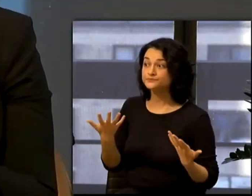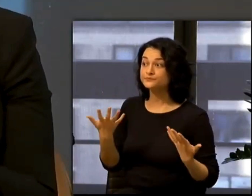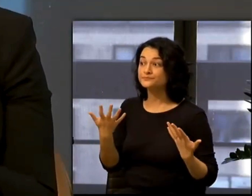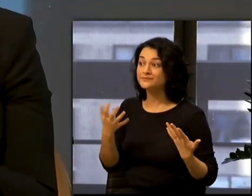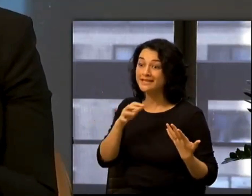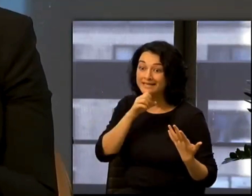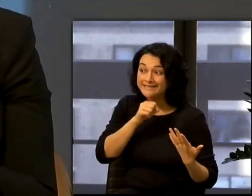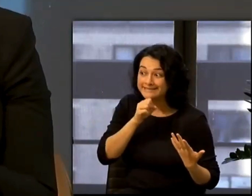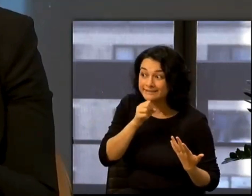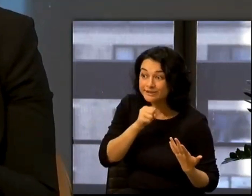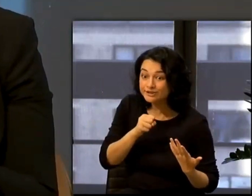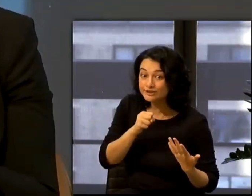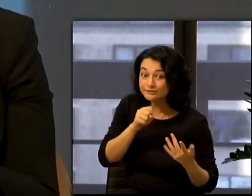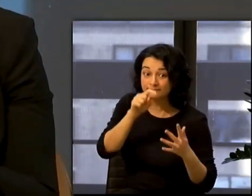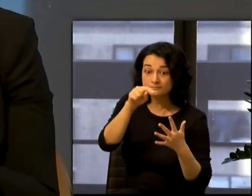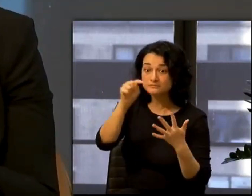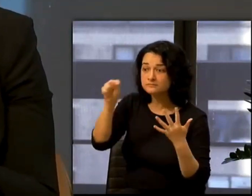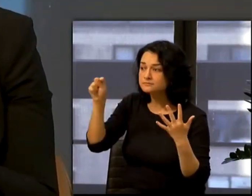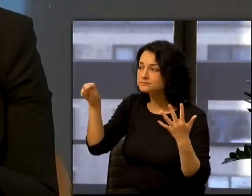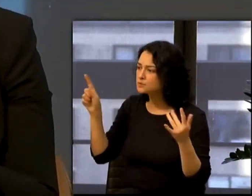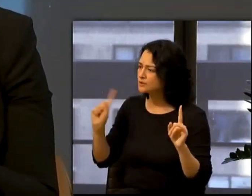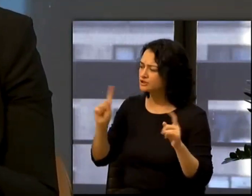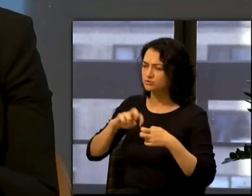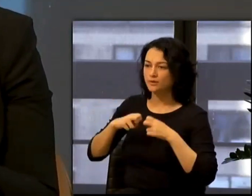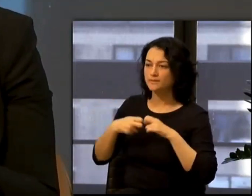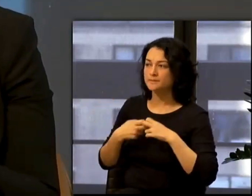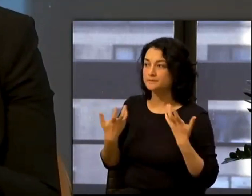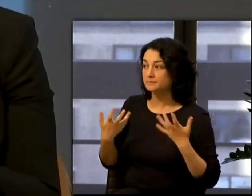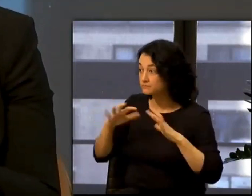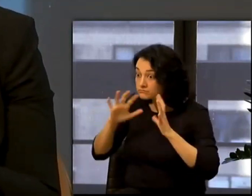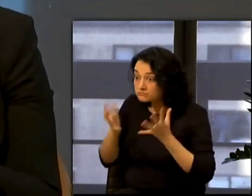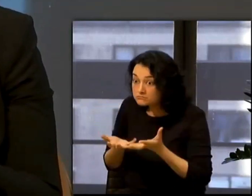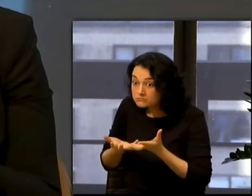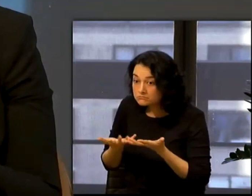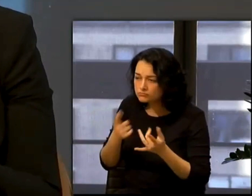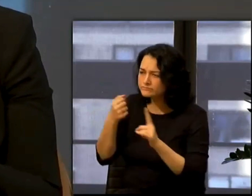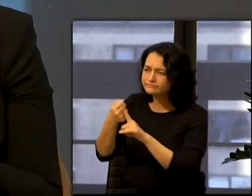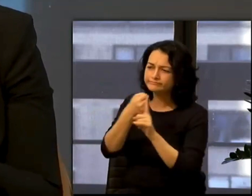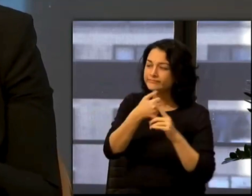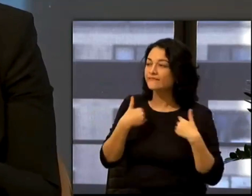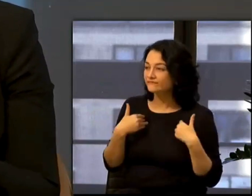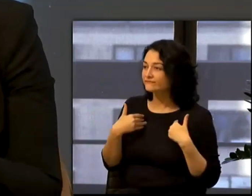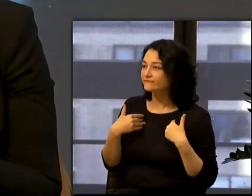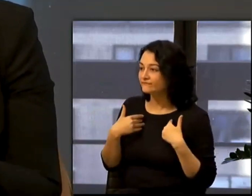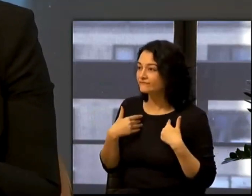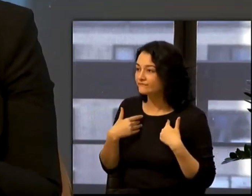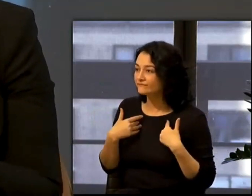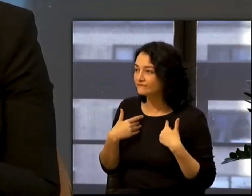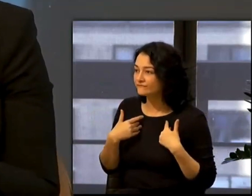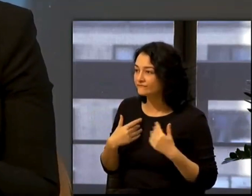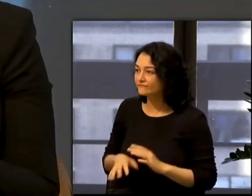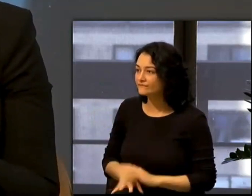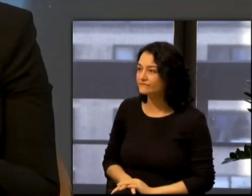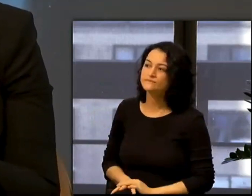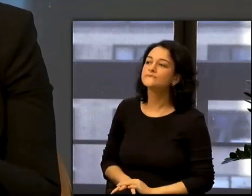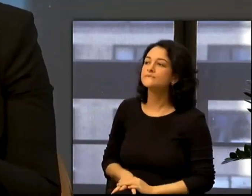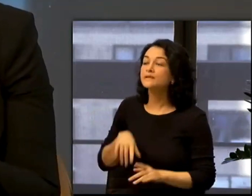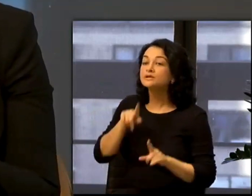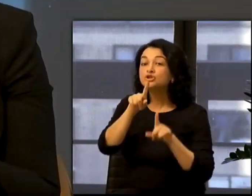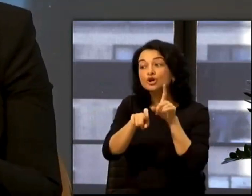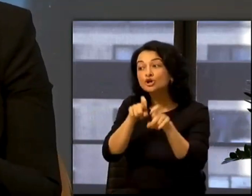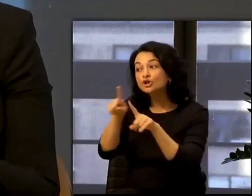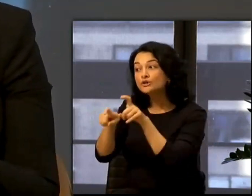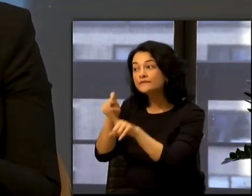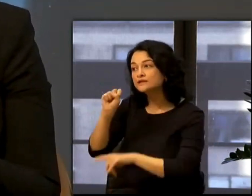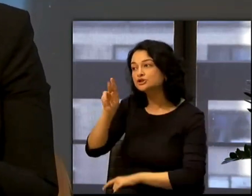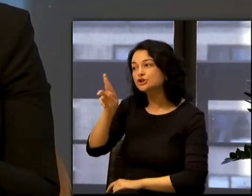our annual staff survey, where they essentially have kind of a science-based approach of like, here's how we actually assess for racism. Like, and of course, there's, and